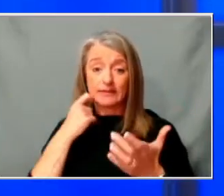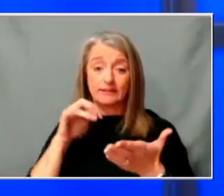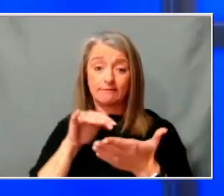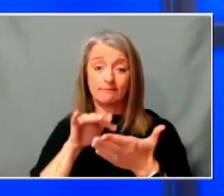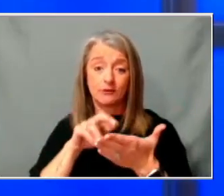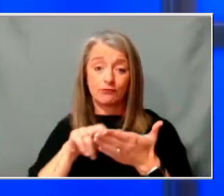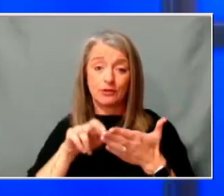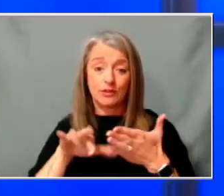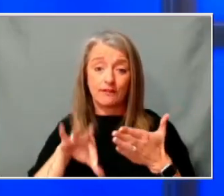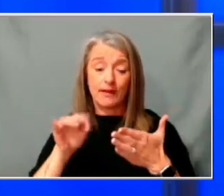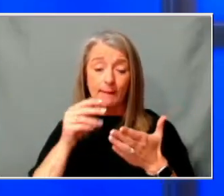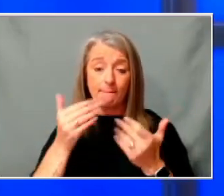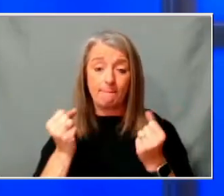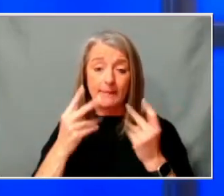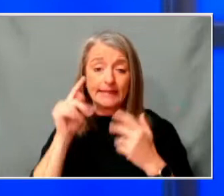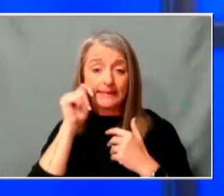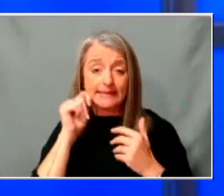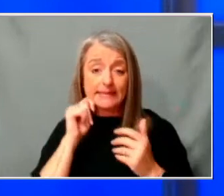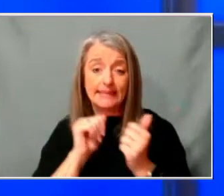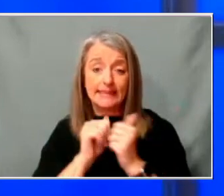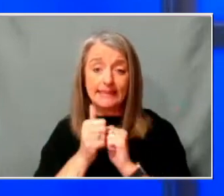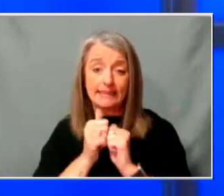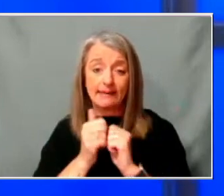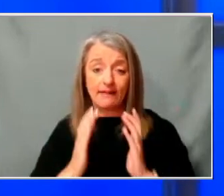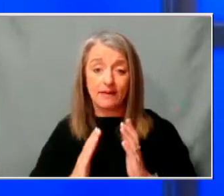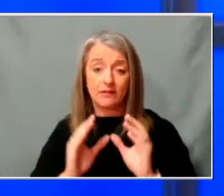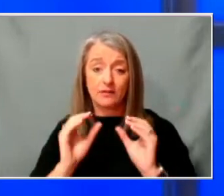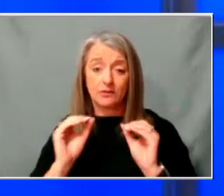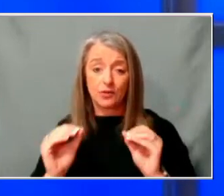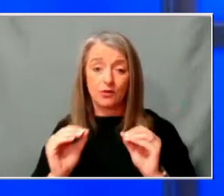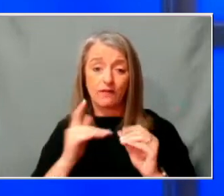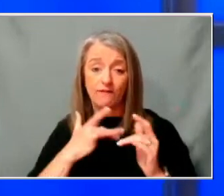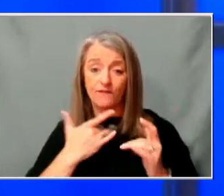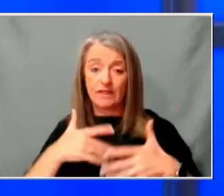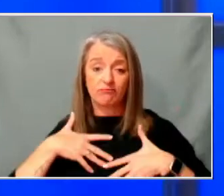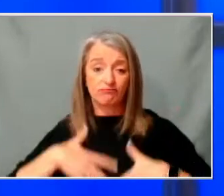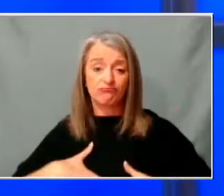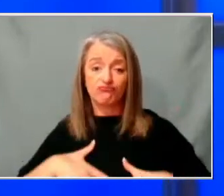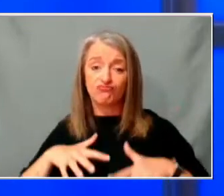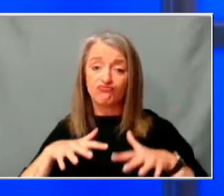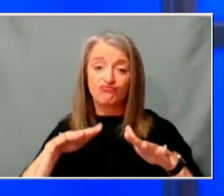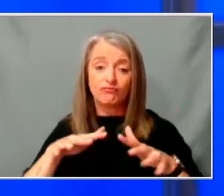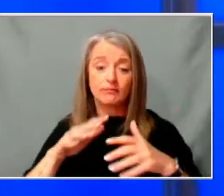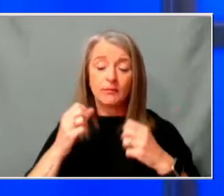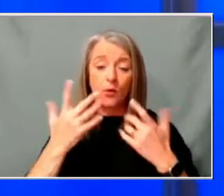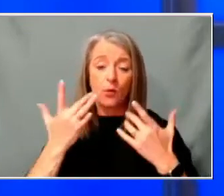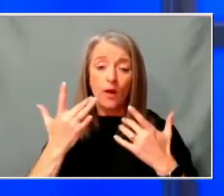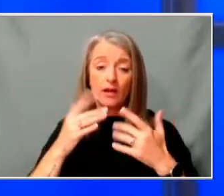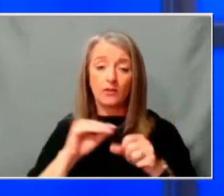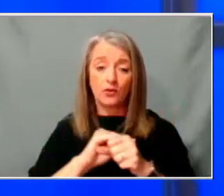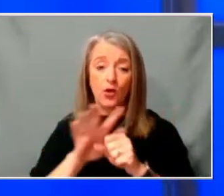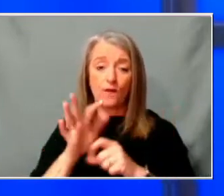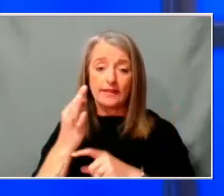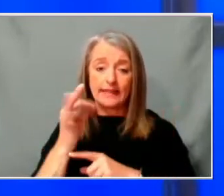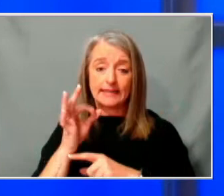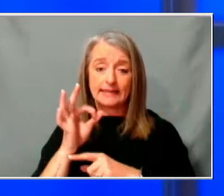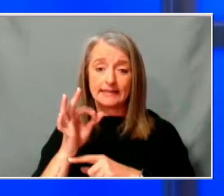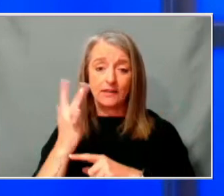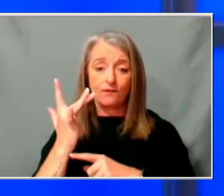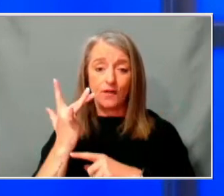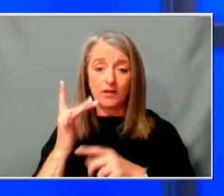found that many teen athletes say that they're no longer feeling depressed or anxious over the impact of COVID-19 on their